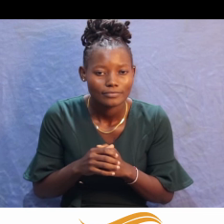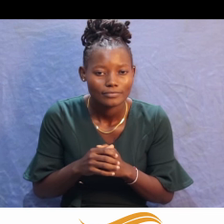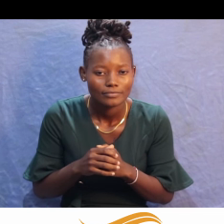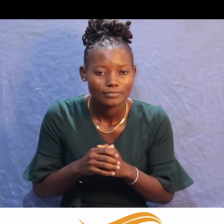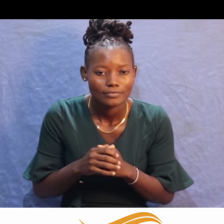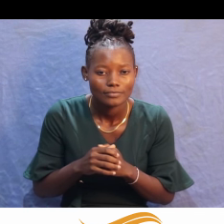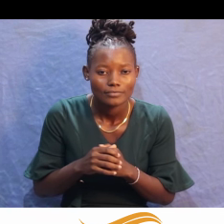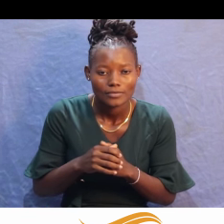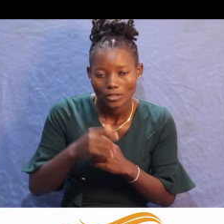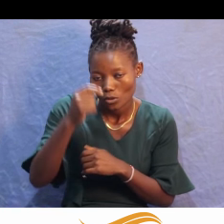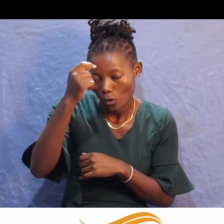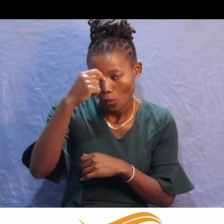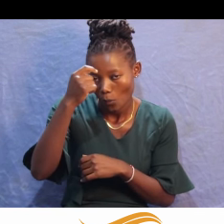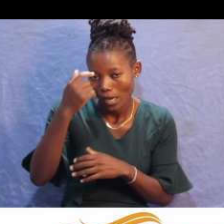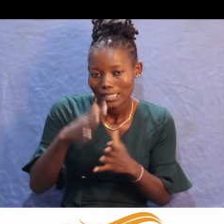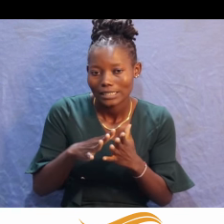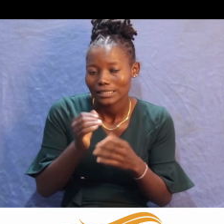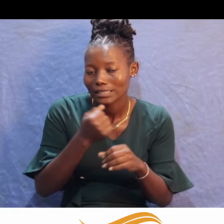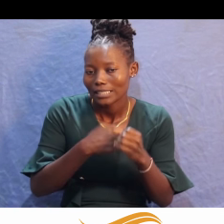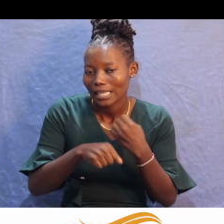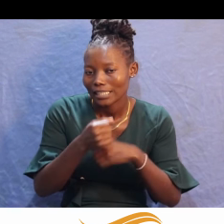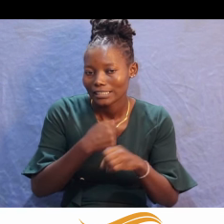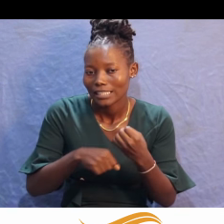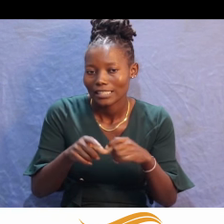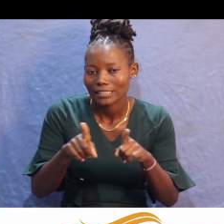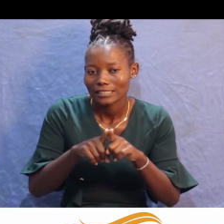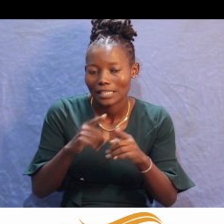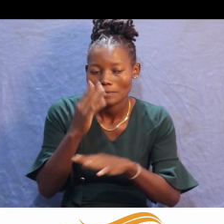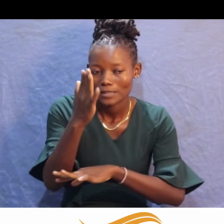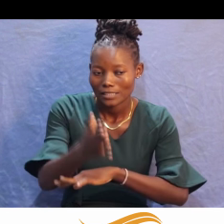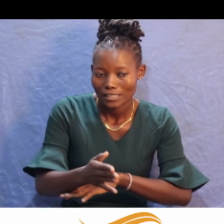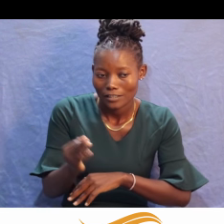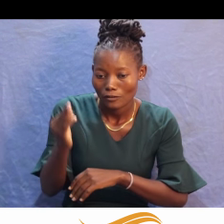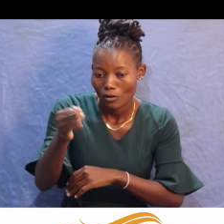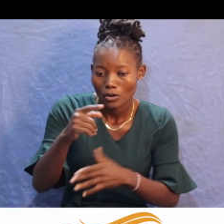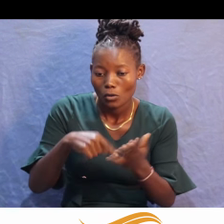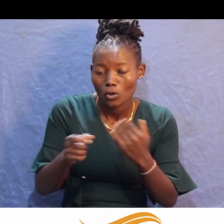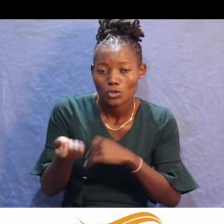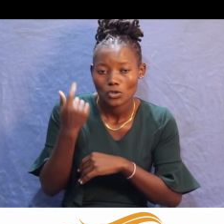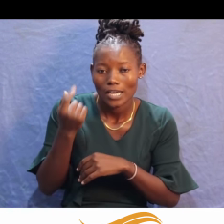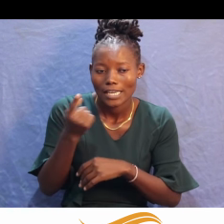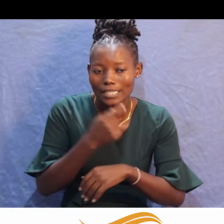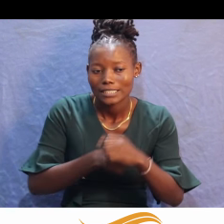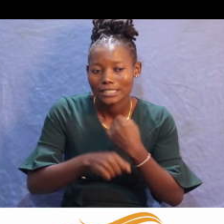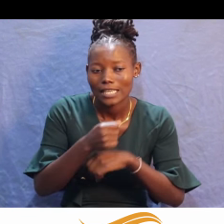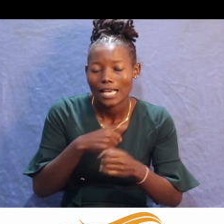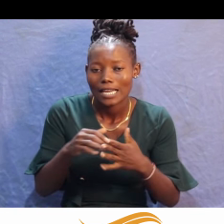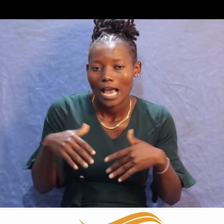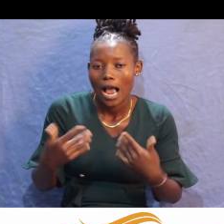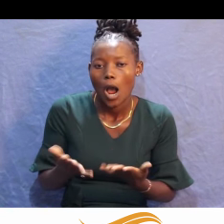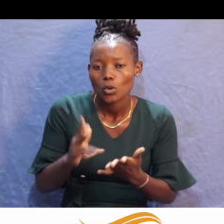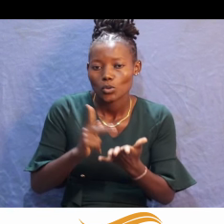why study exercise? It's pretty straightforward. Once you understand exercise, we tend to live a healthier life,